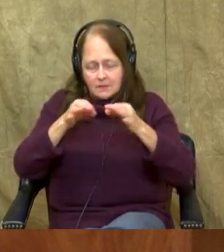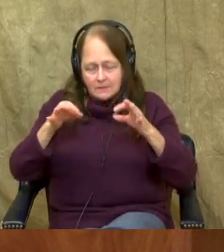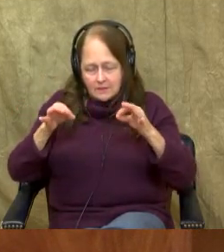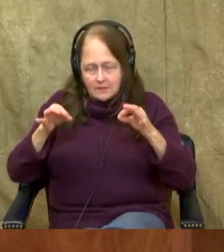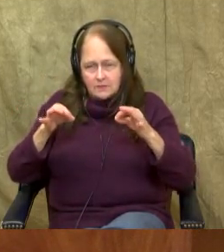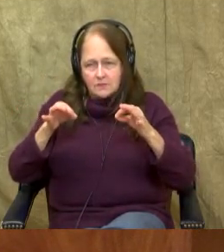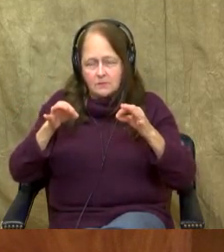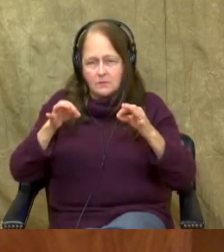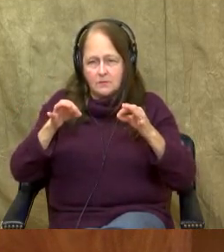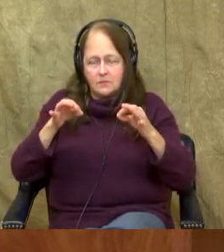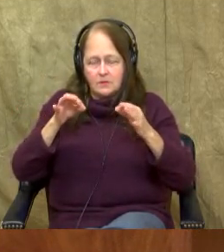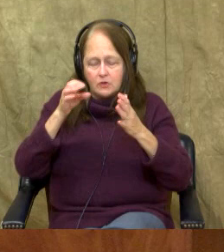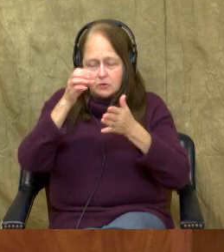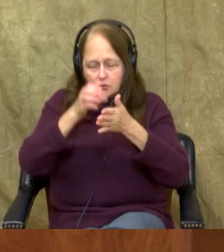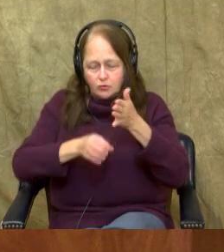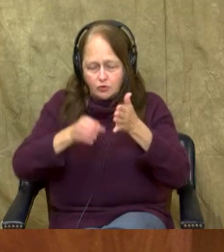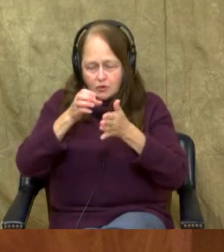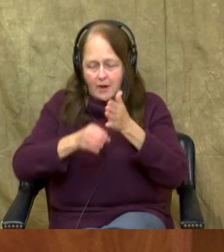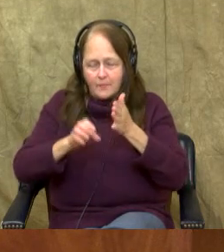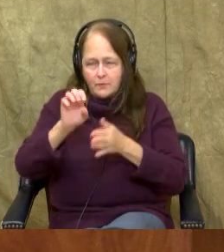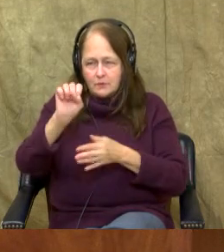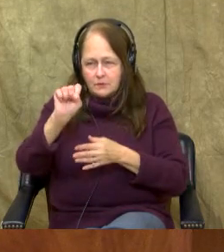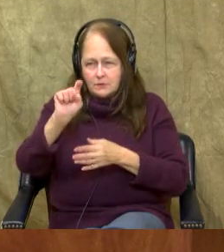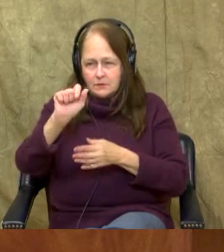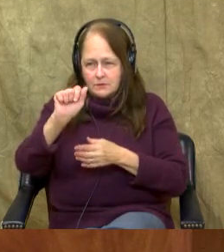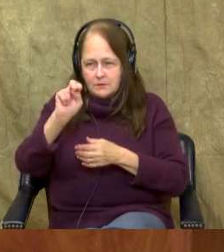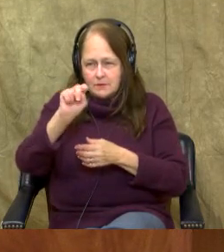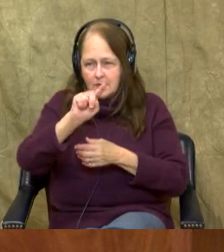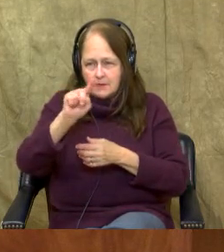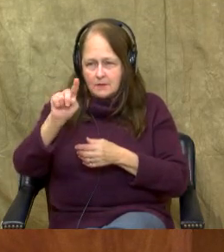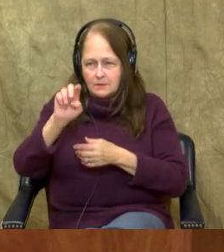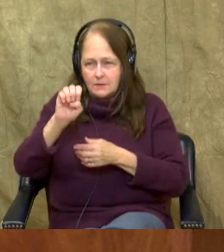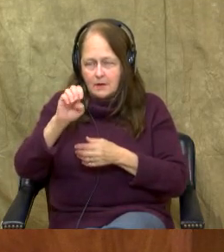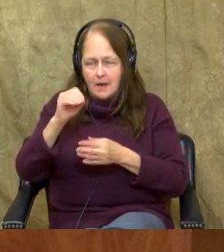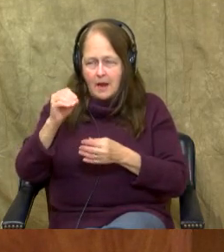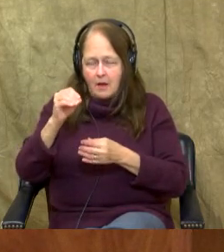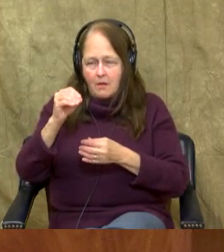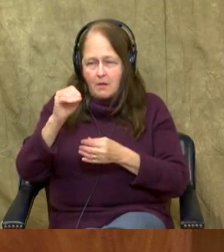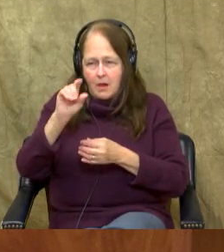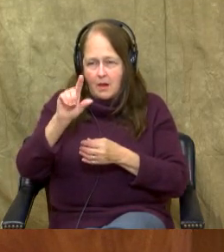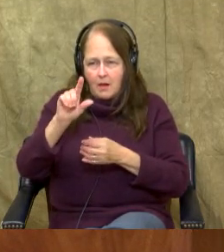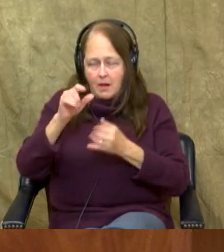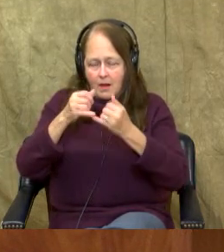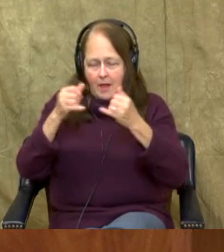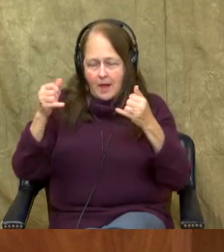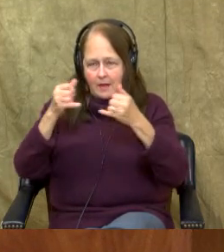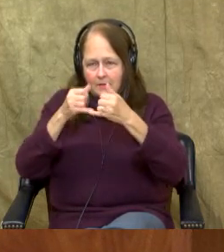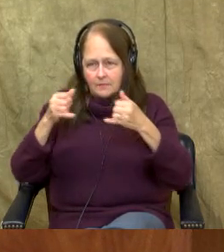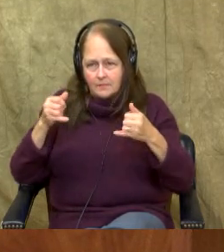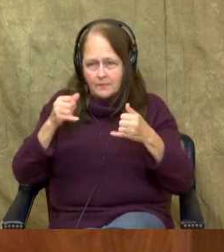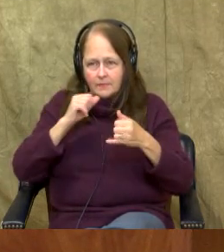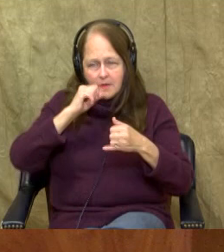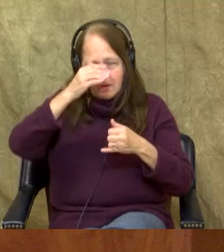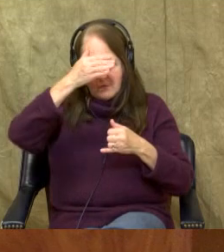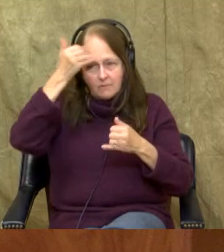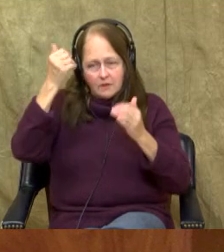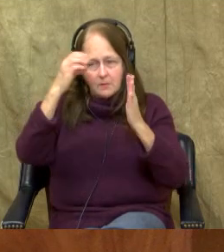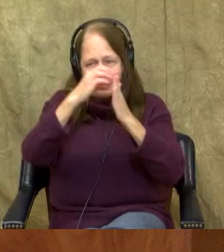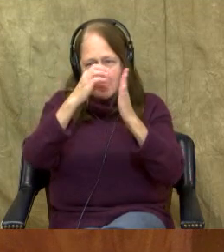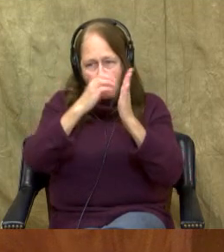to chapters to stanzas, even lines now. And let's not forget